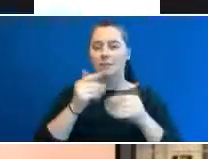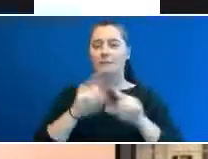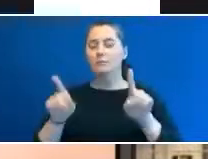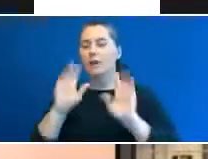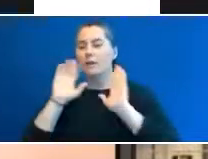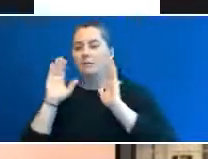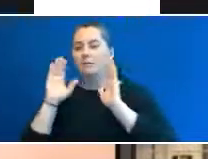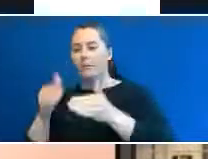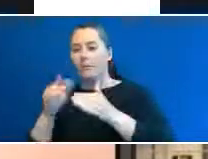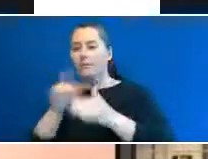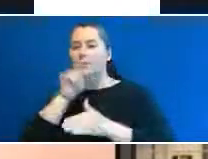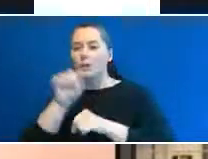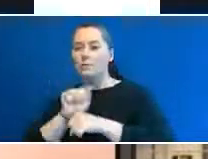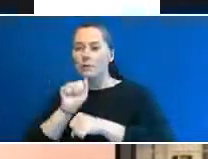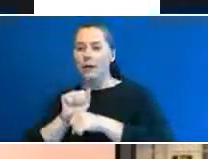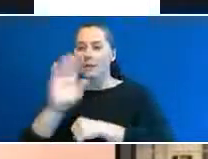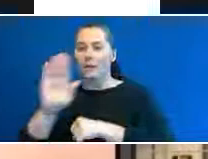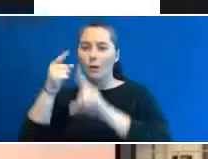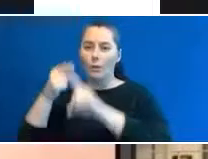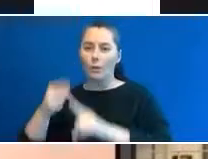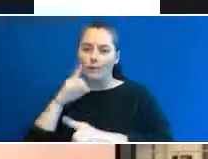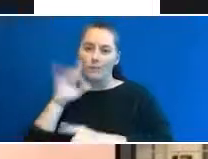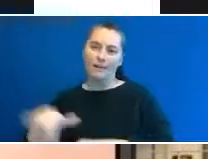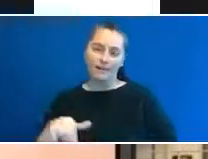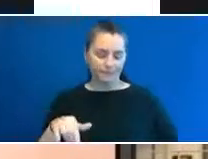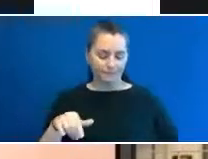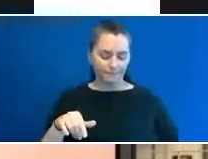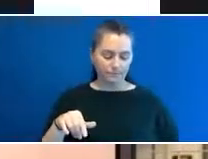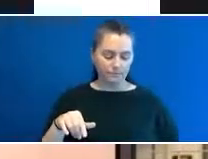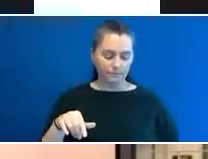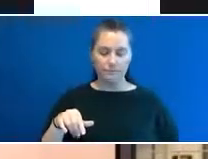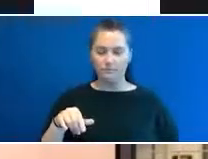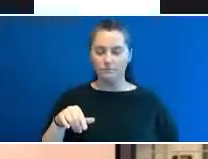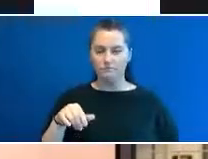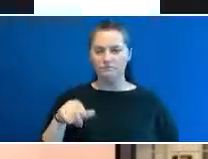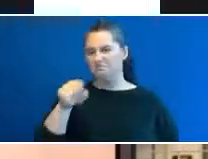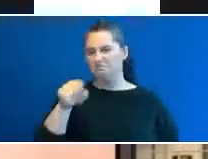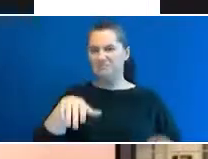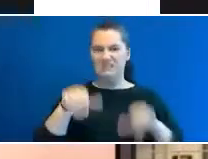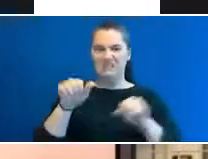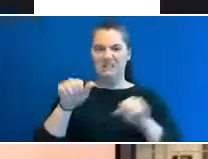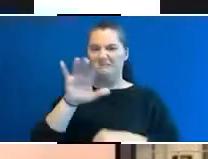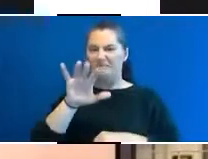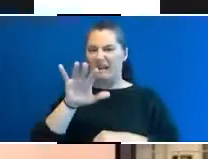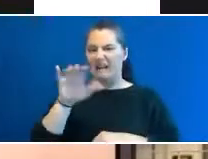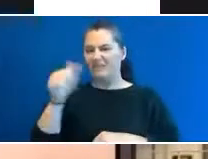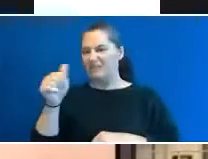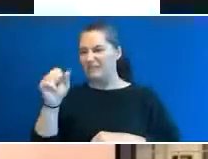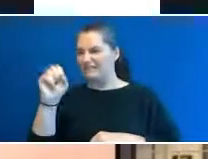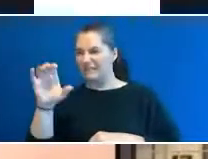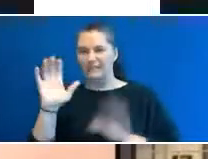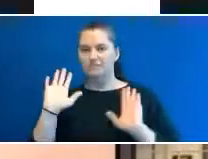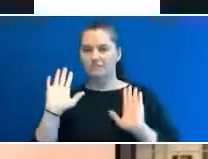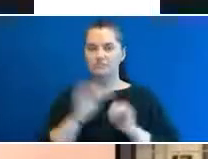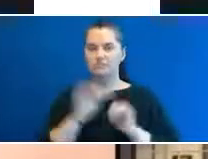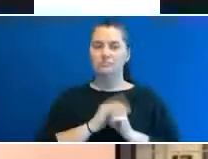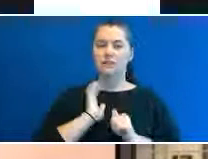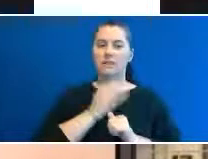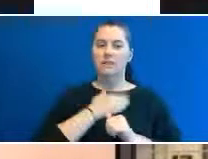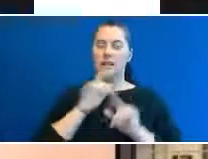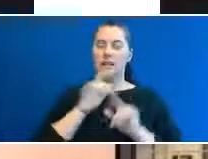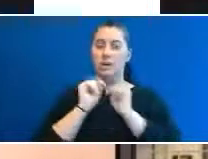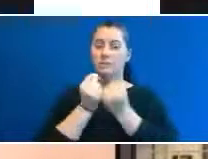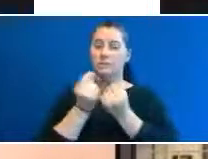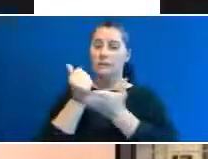job and what you want to do. This process takes all of 5-10 seconds, and our team will be able to help